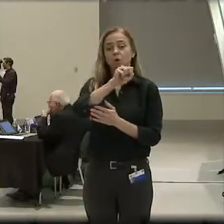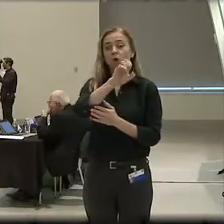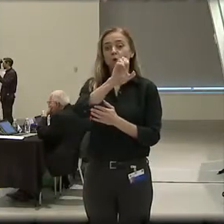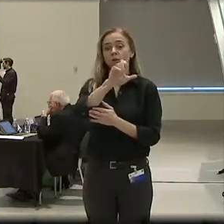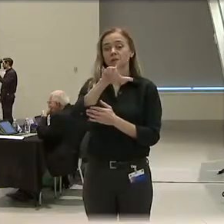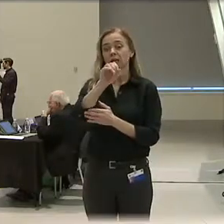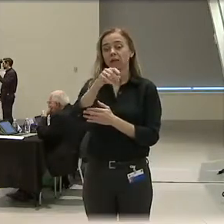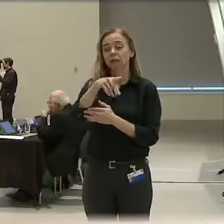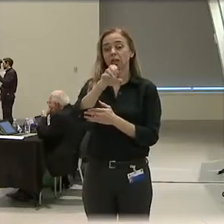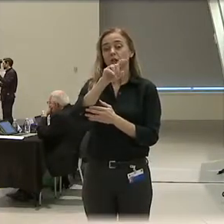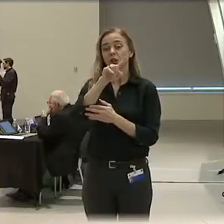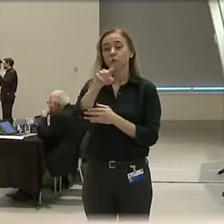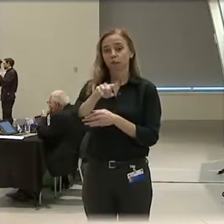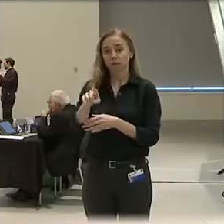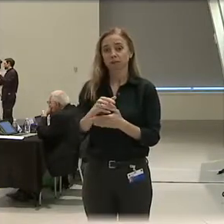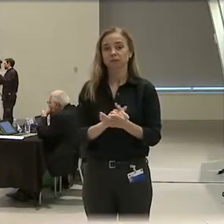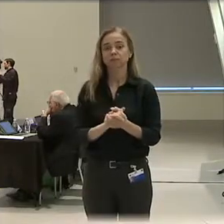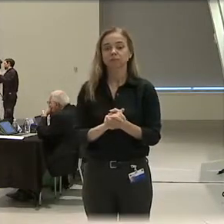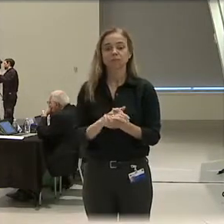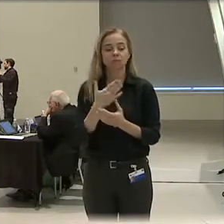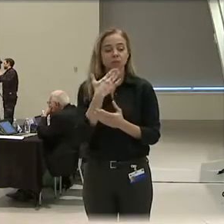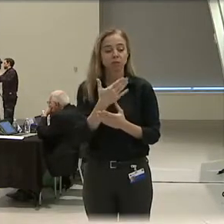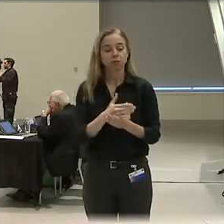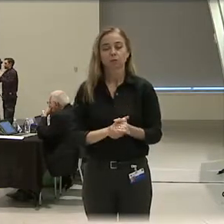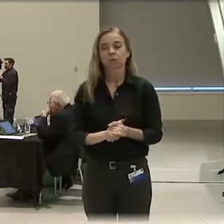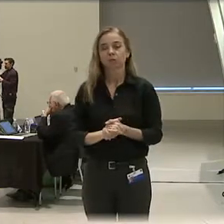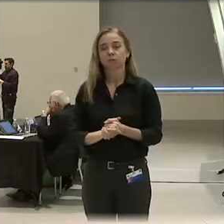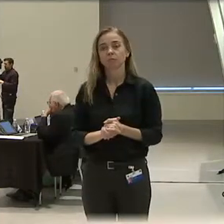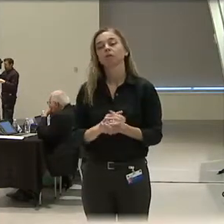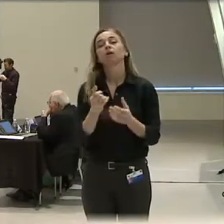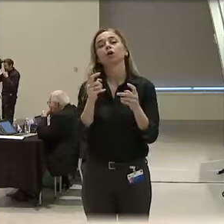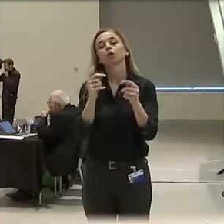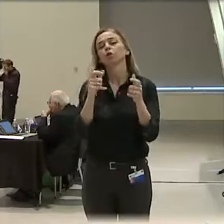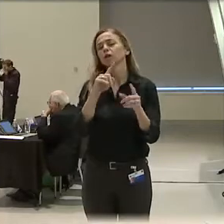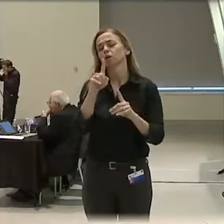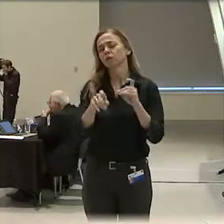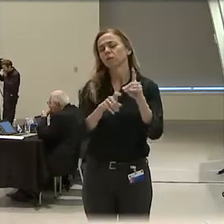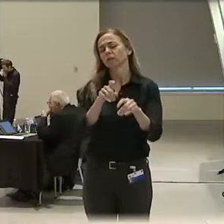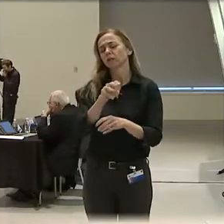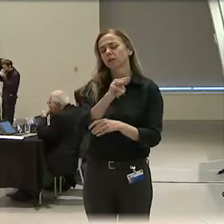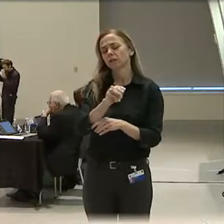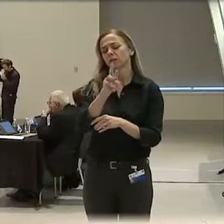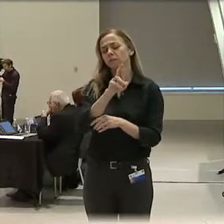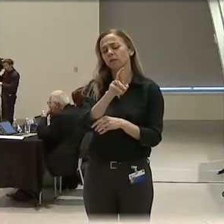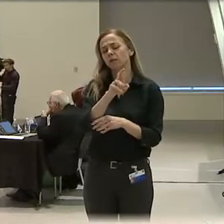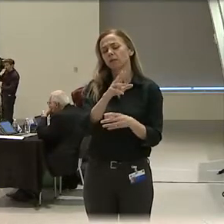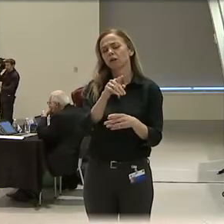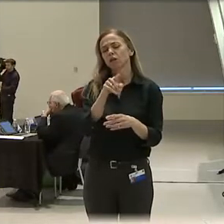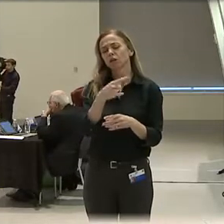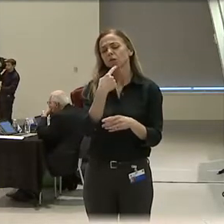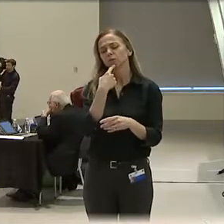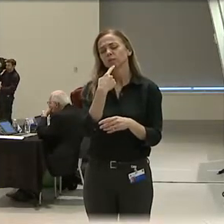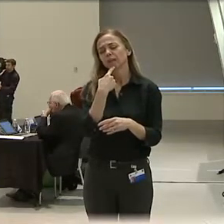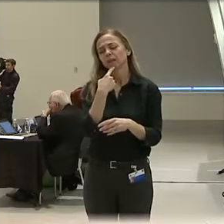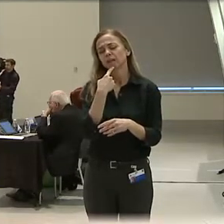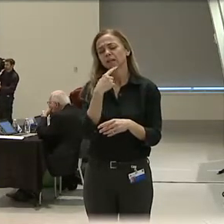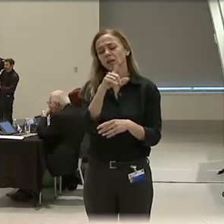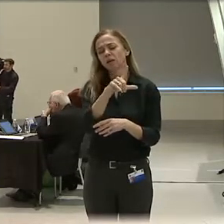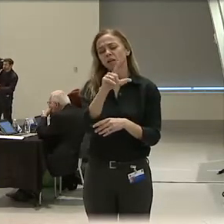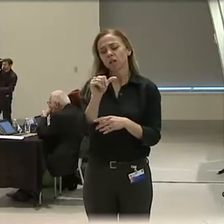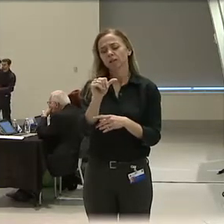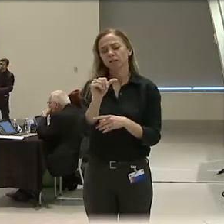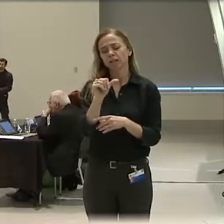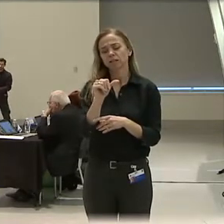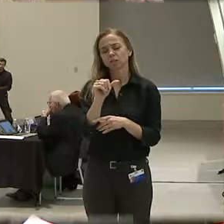by Tracy Mears. Thank you. A couple of quick questions. Mr. Charney, you referenced the Los